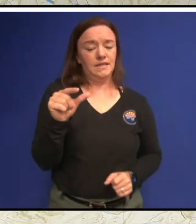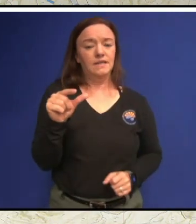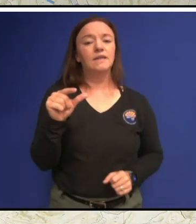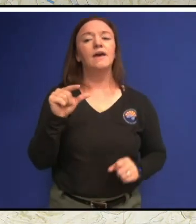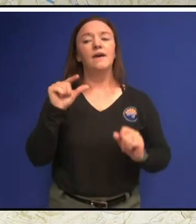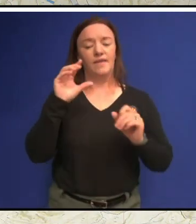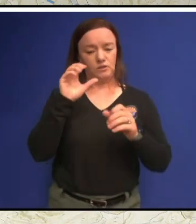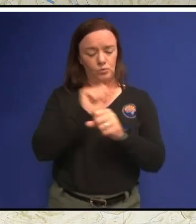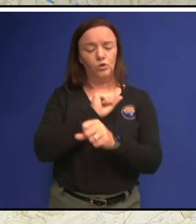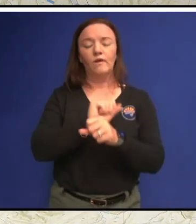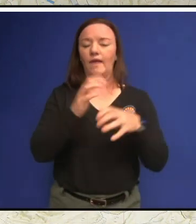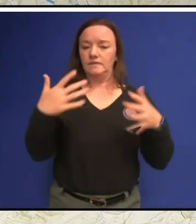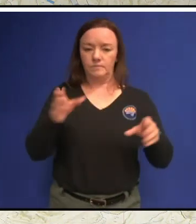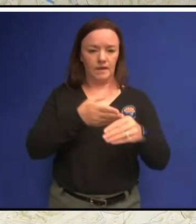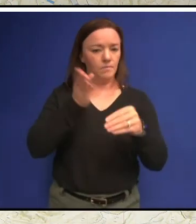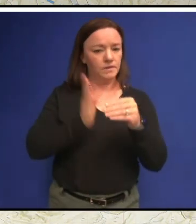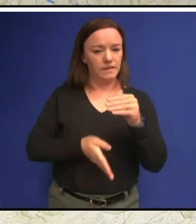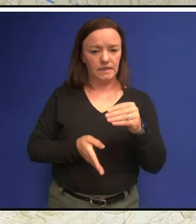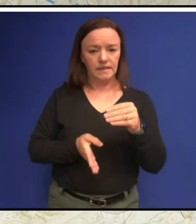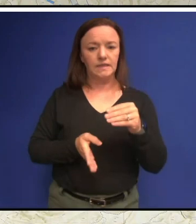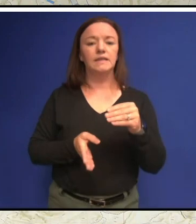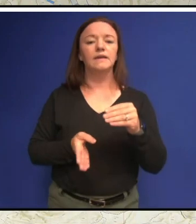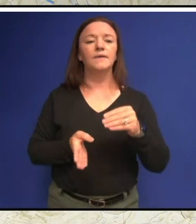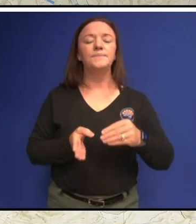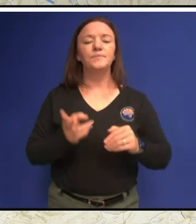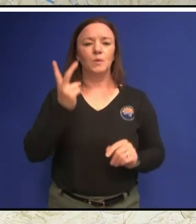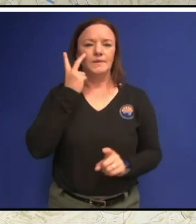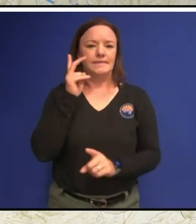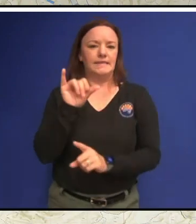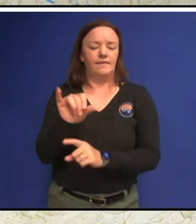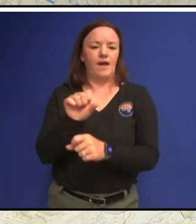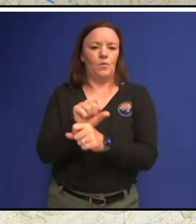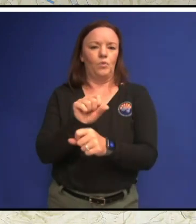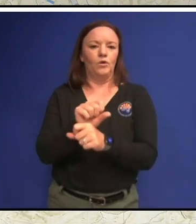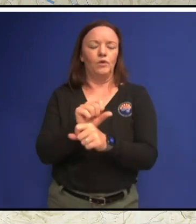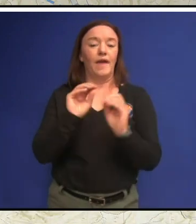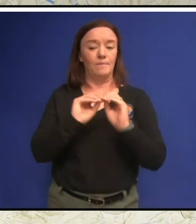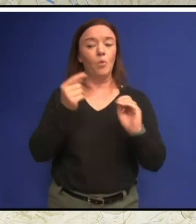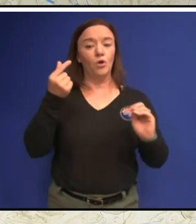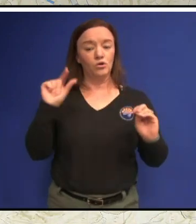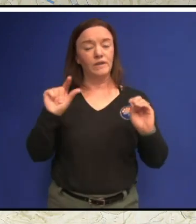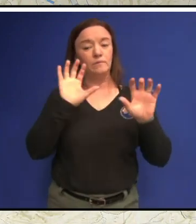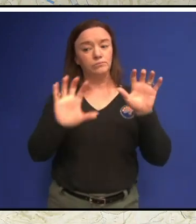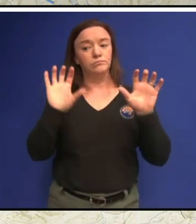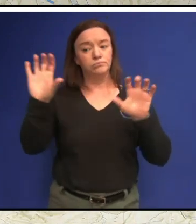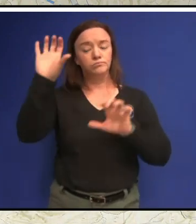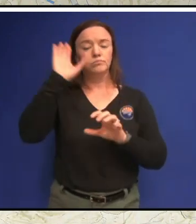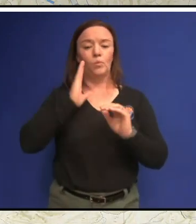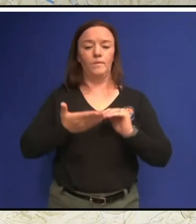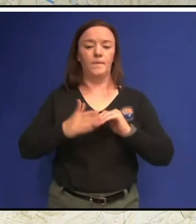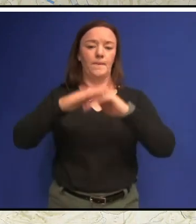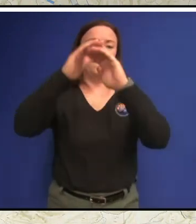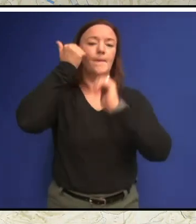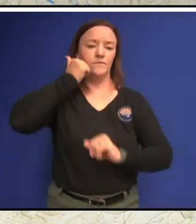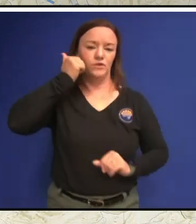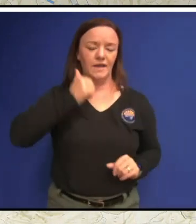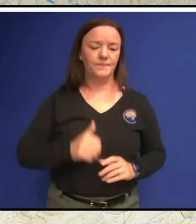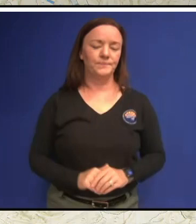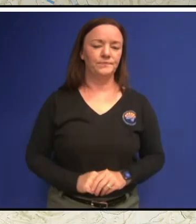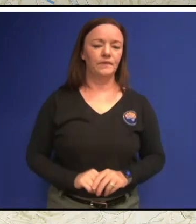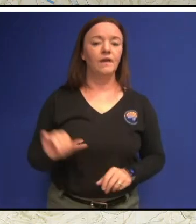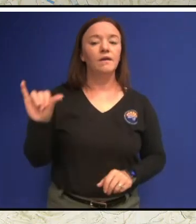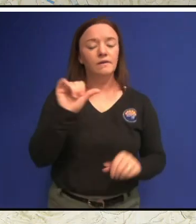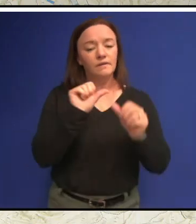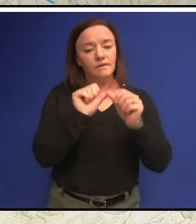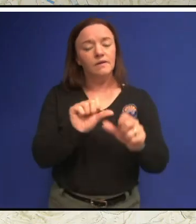completed, and you'll continue to see that work, the more green on the map each day. Also continuing to work